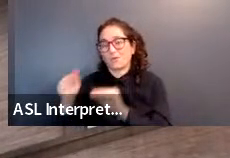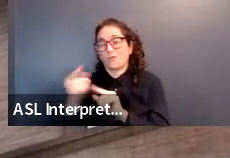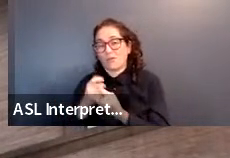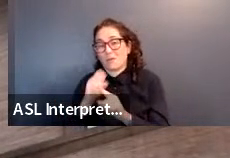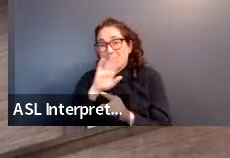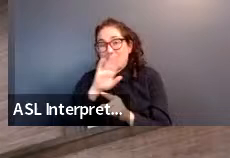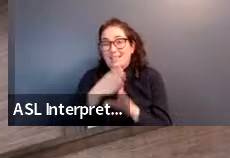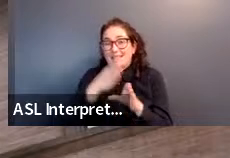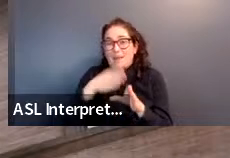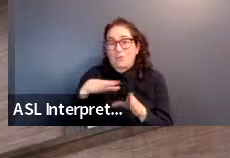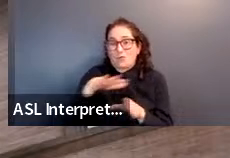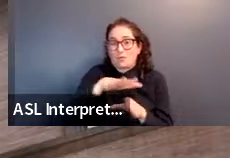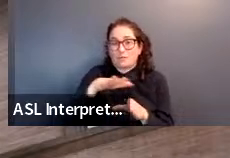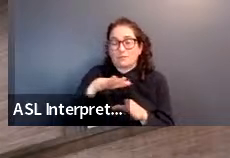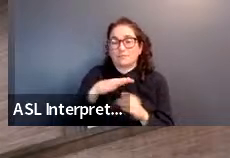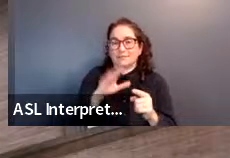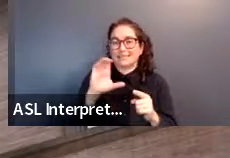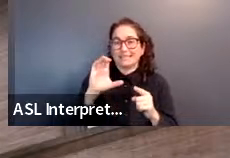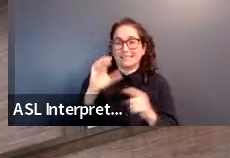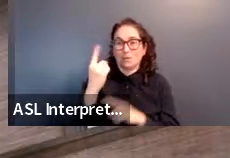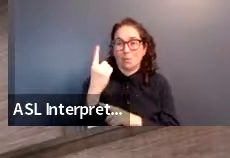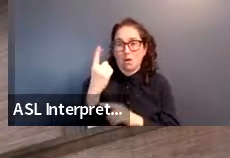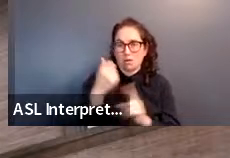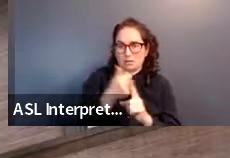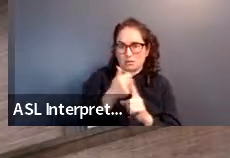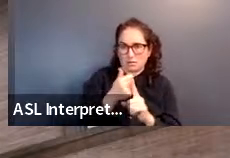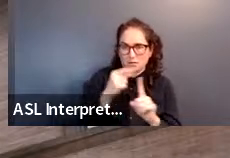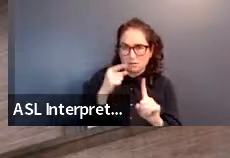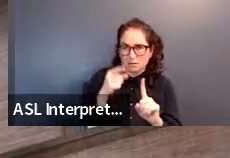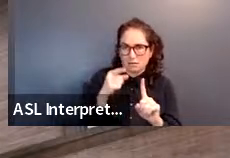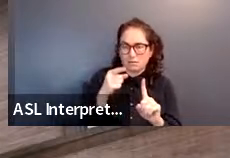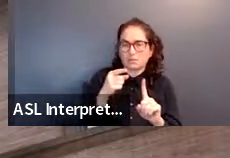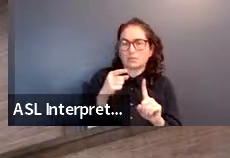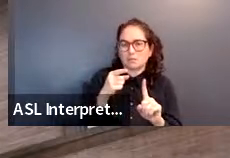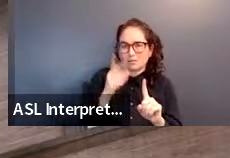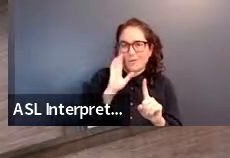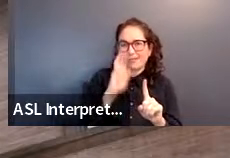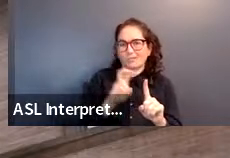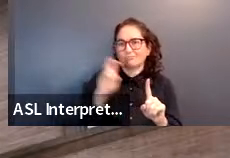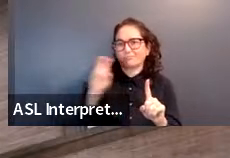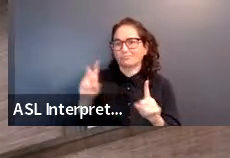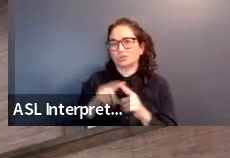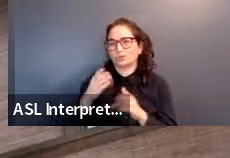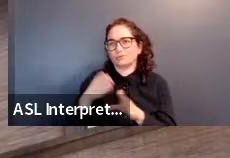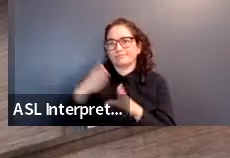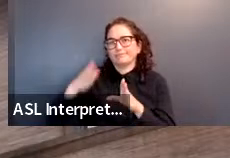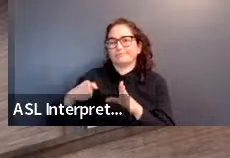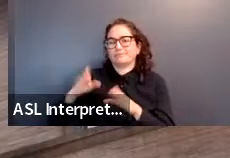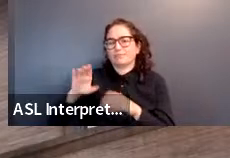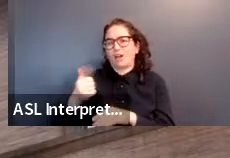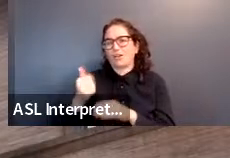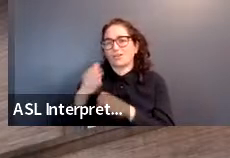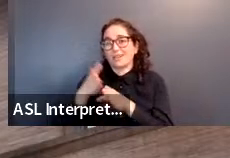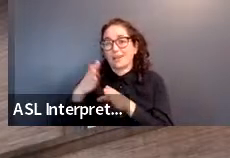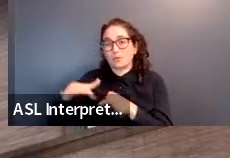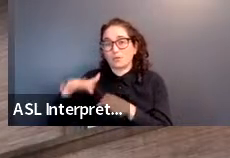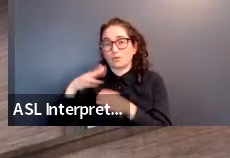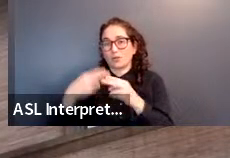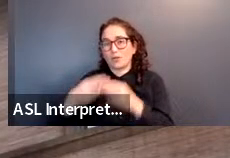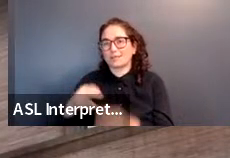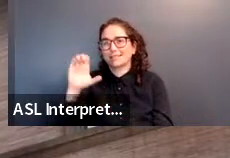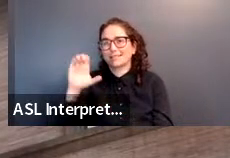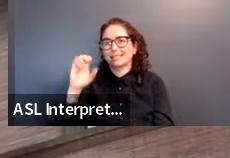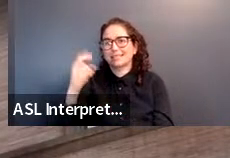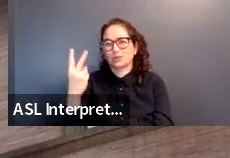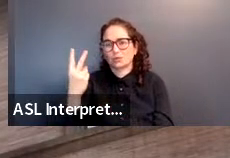commercial district he's in, which is a C1 district, to a neighboring neighborhood commercial district called a C2